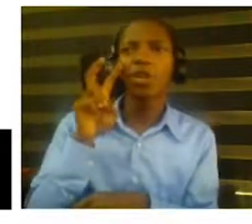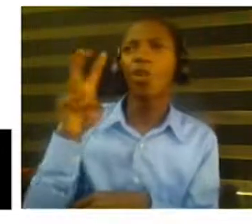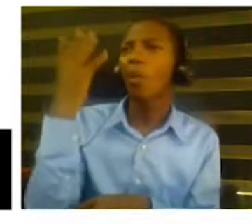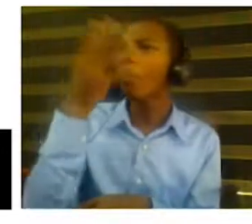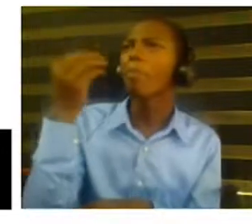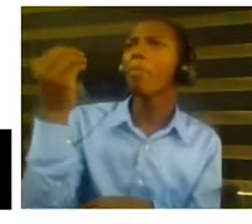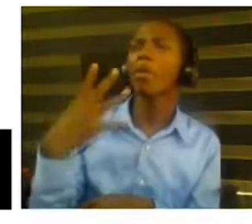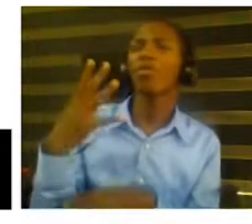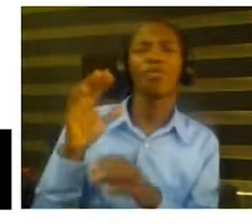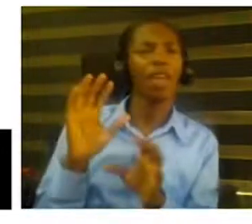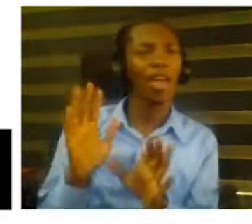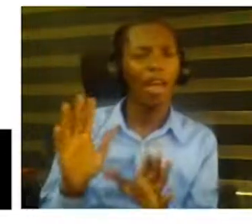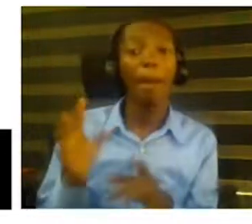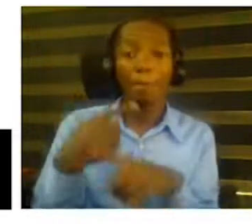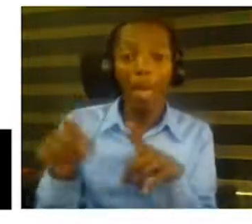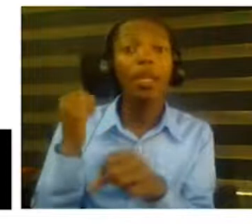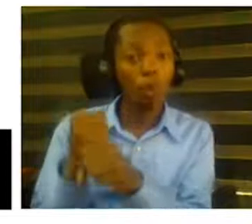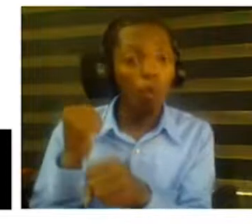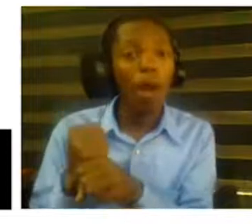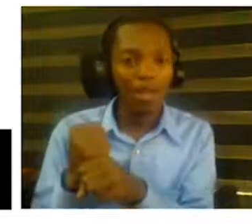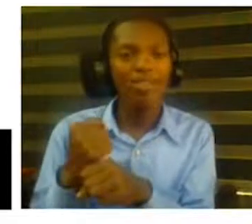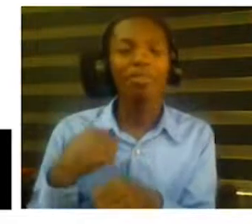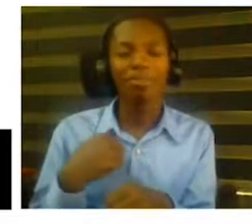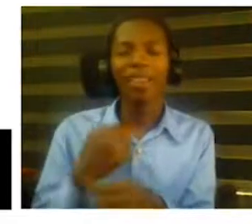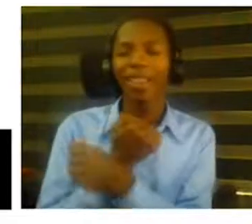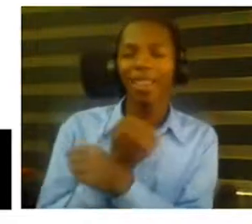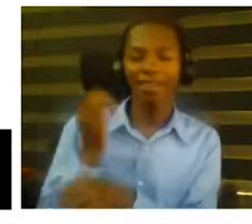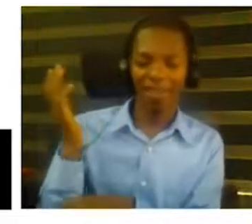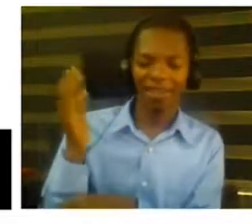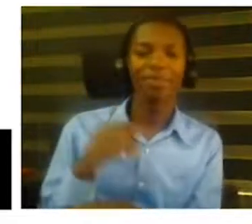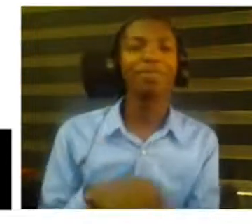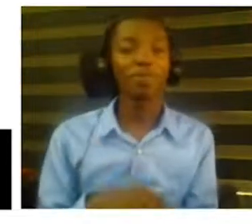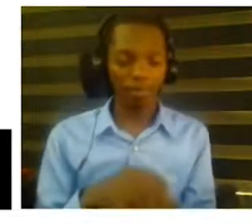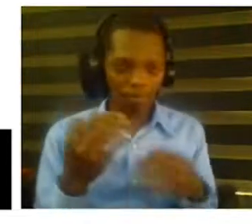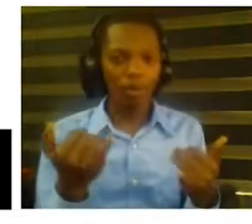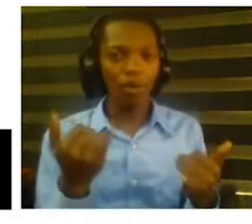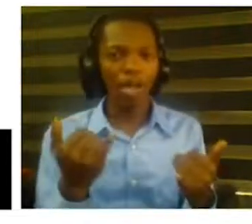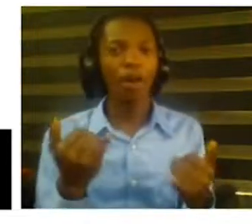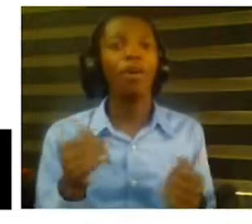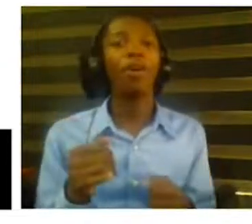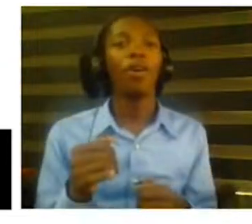what I love about this cartoon. So now we need inclusive design